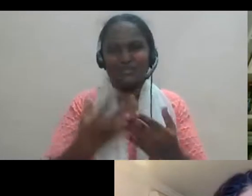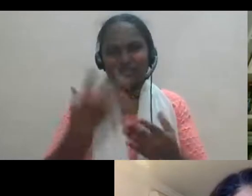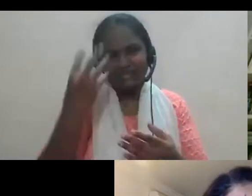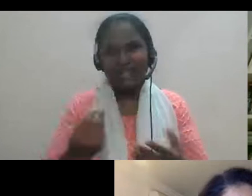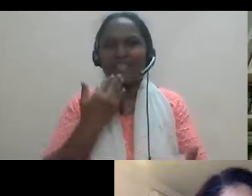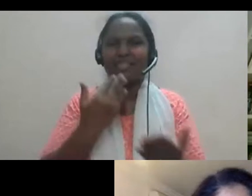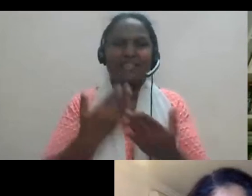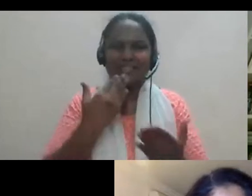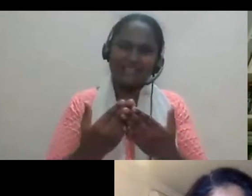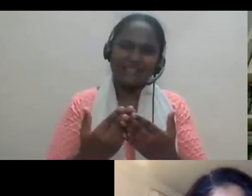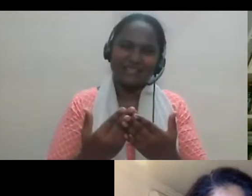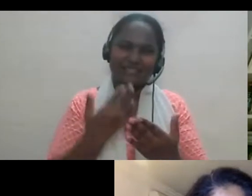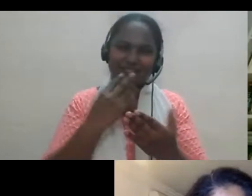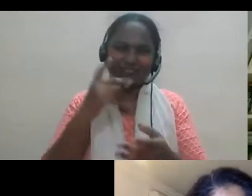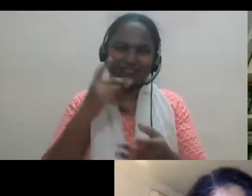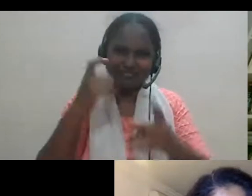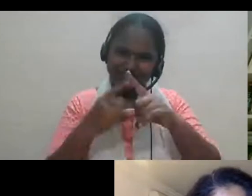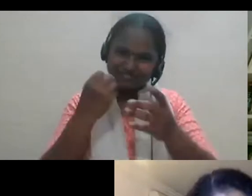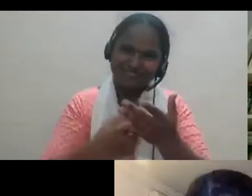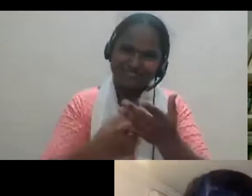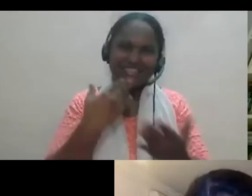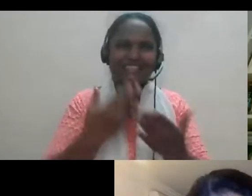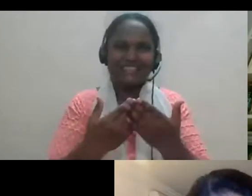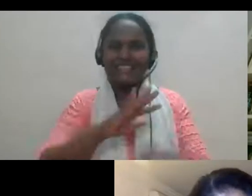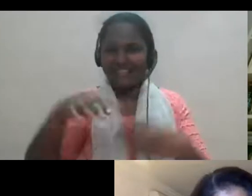Thank you, Victoria. Thank you, Kamini, and